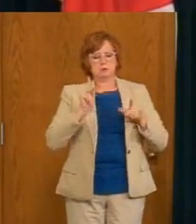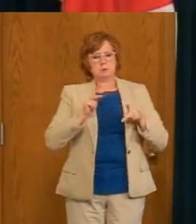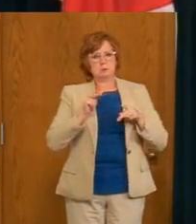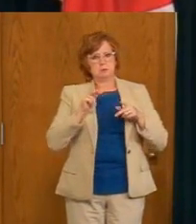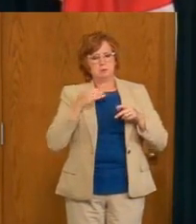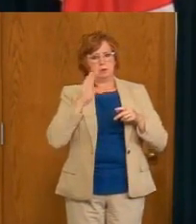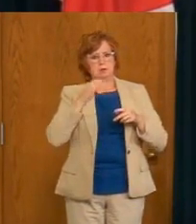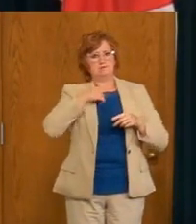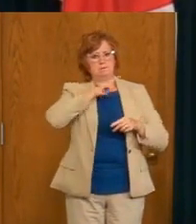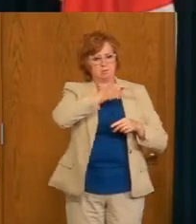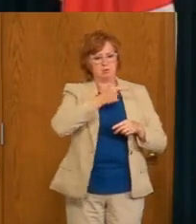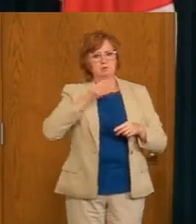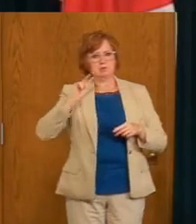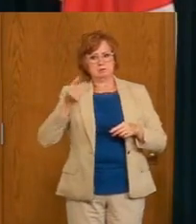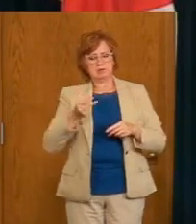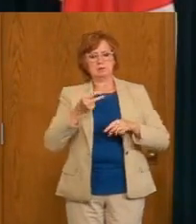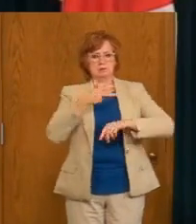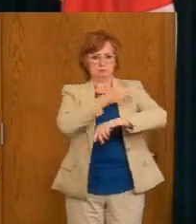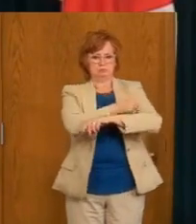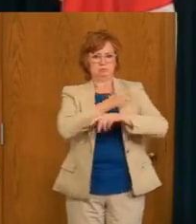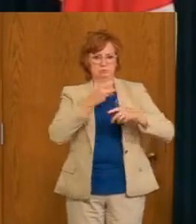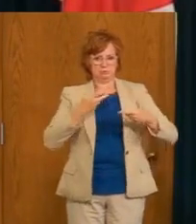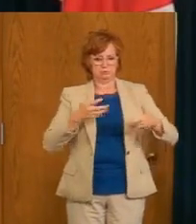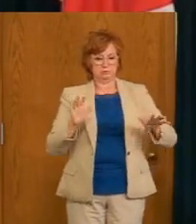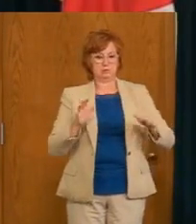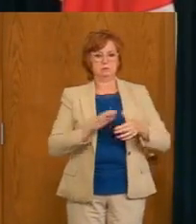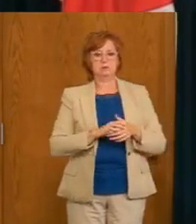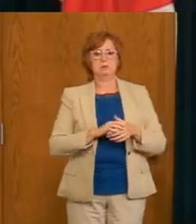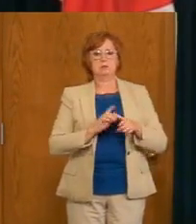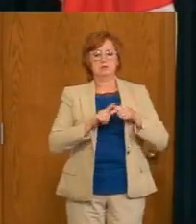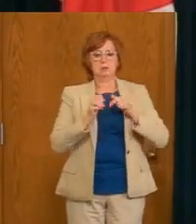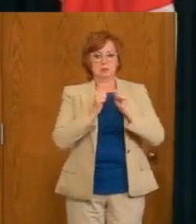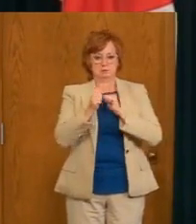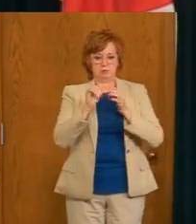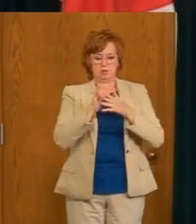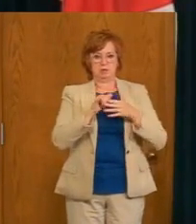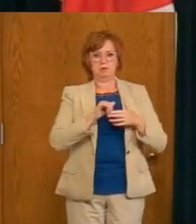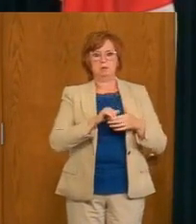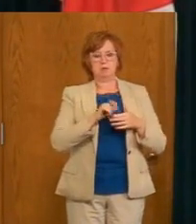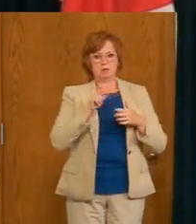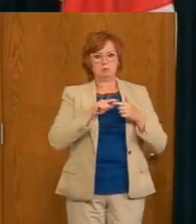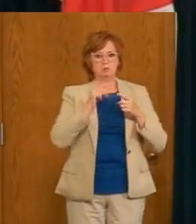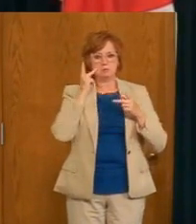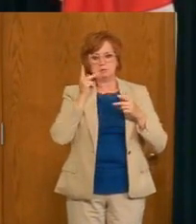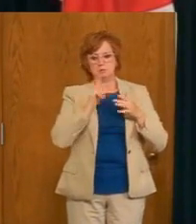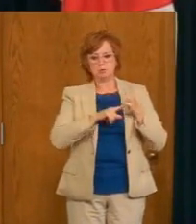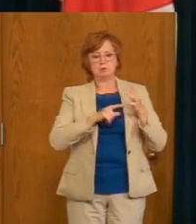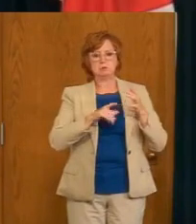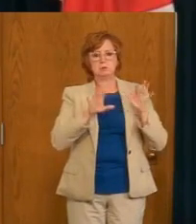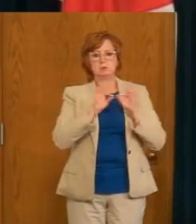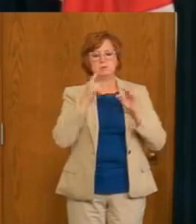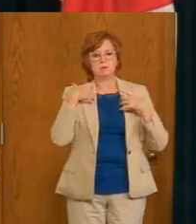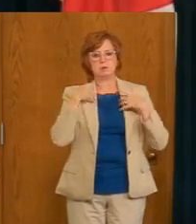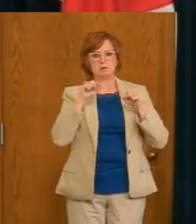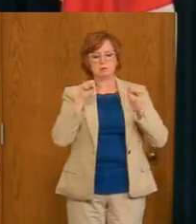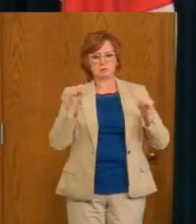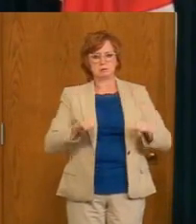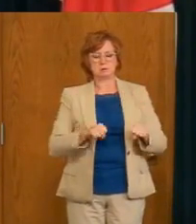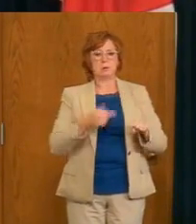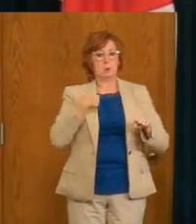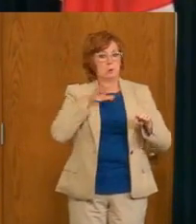vaccine numbers continue to go, the better of a fall we hopefully will have. And I think that still needs to be a key thing